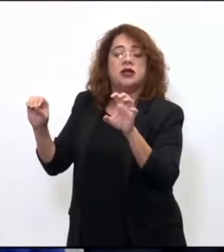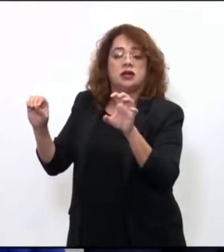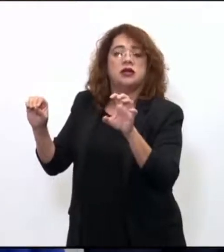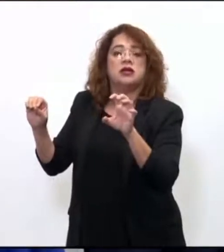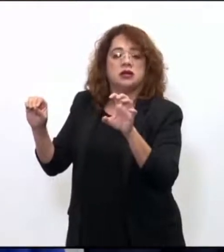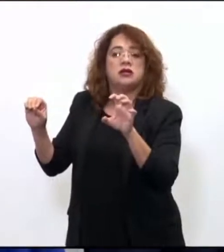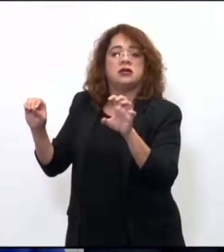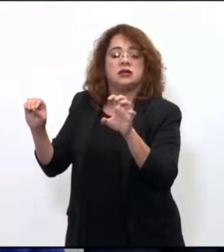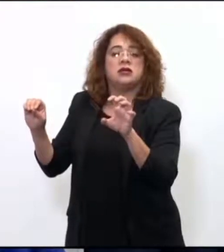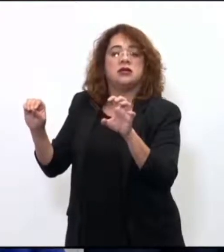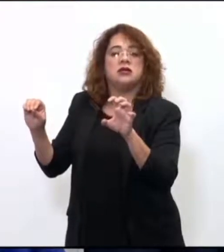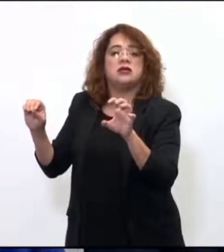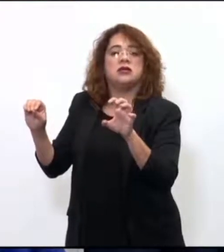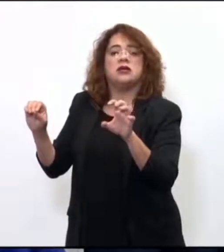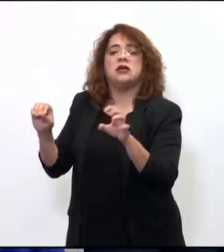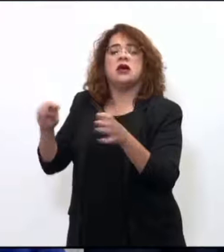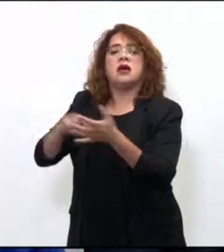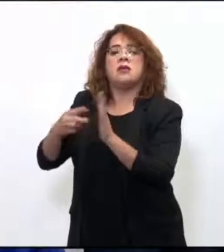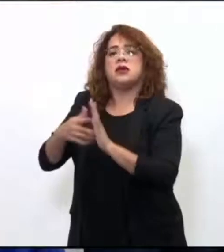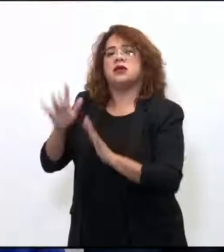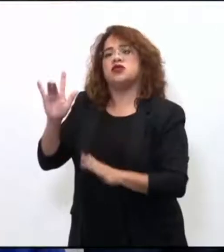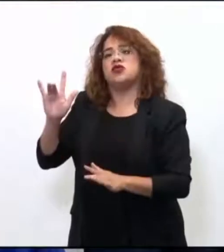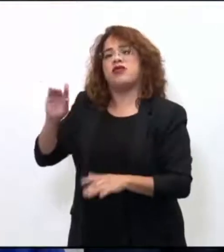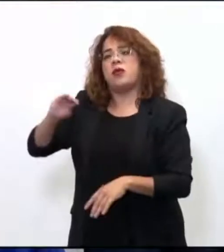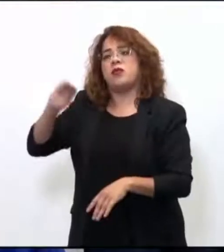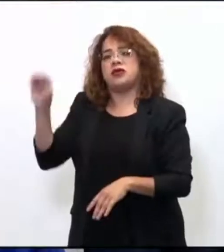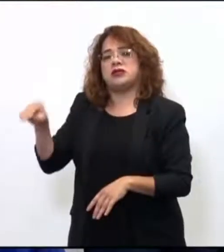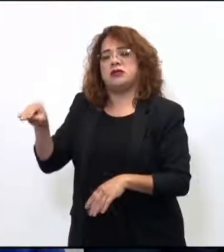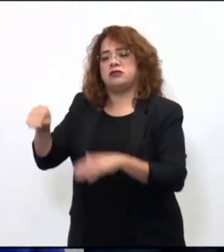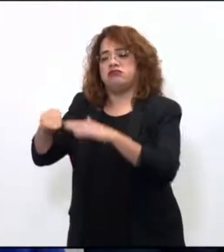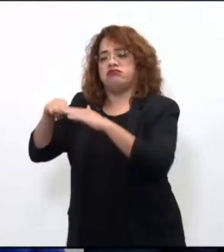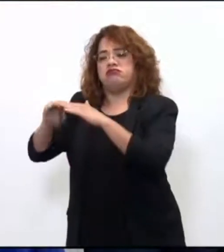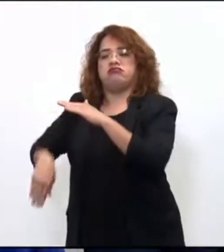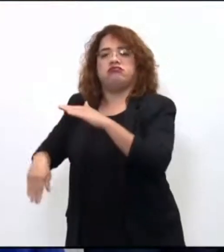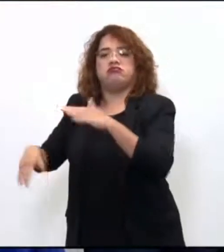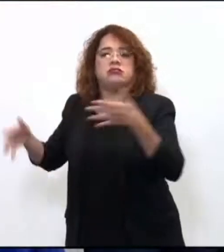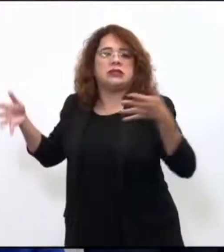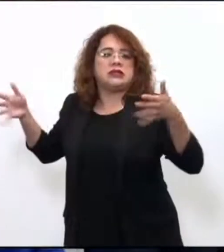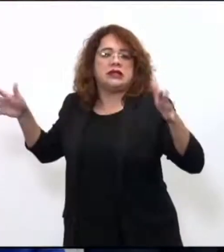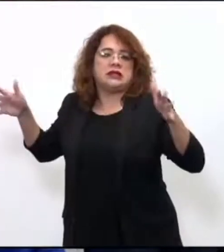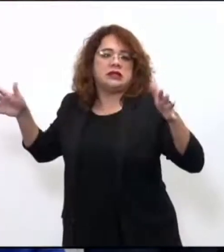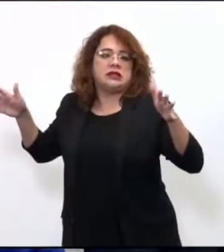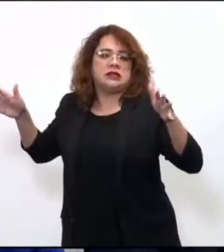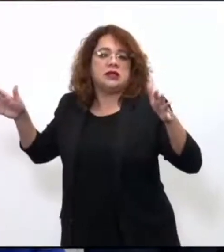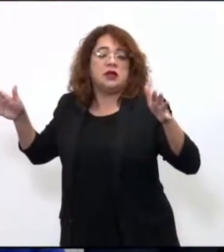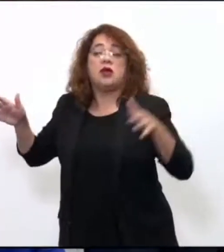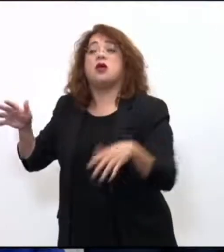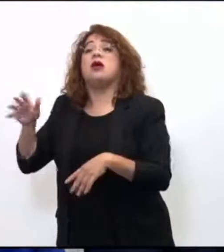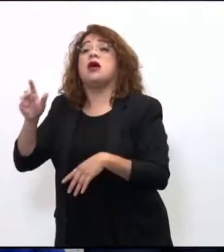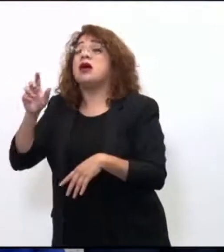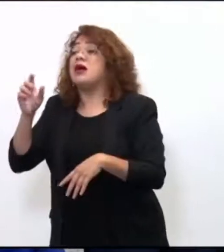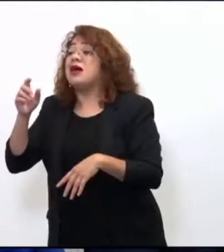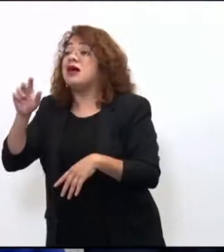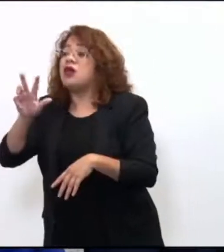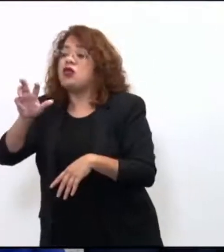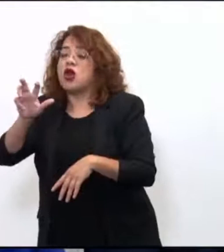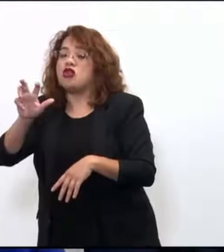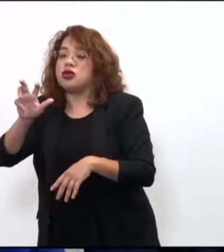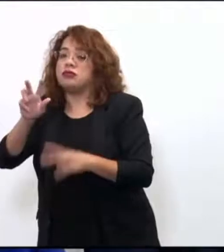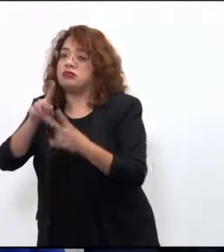limited to no more than 25% of the maximum occupancy load, or 300